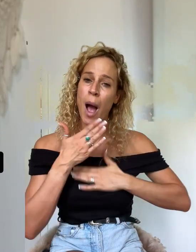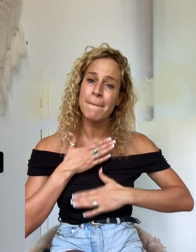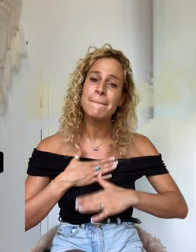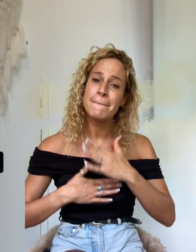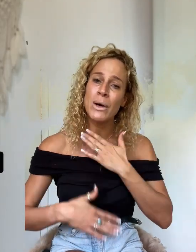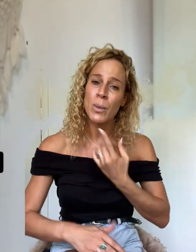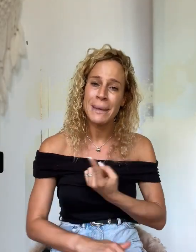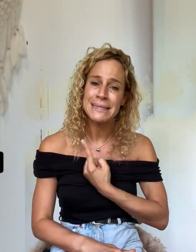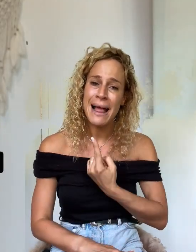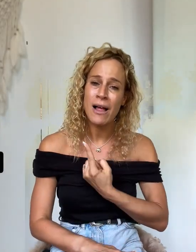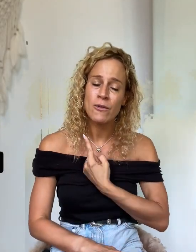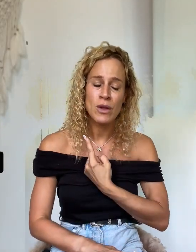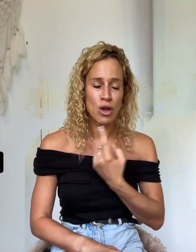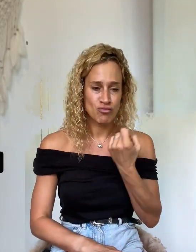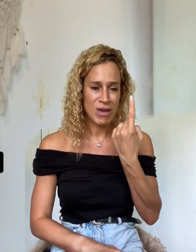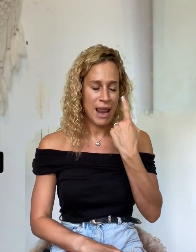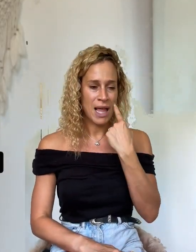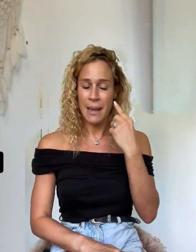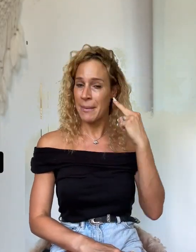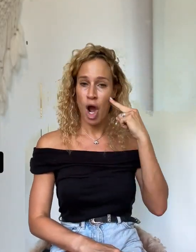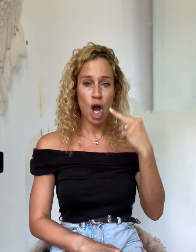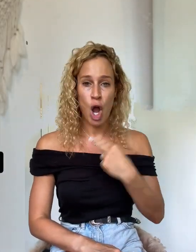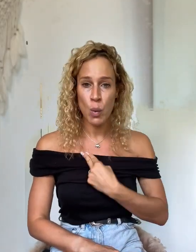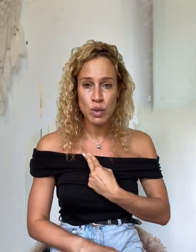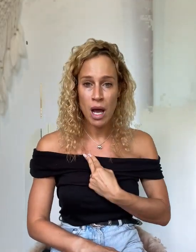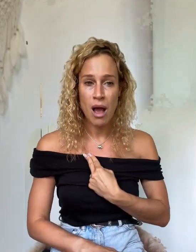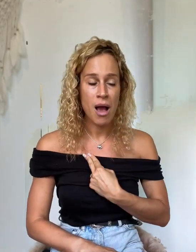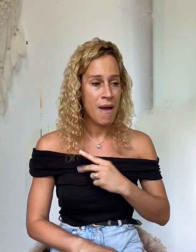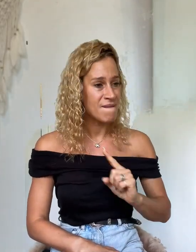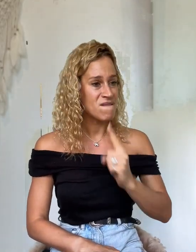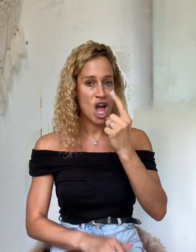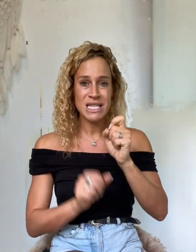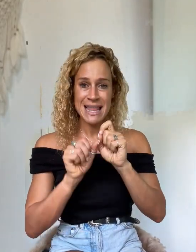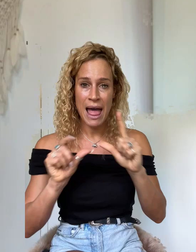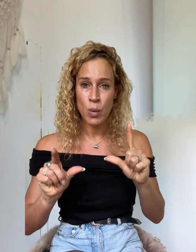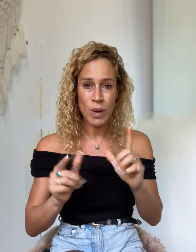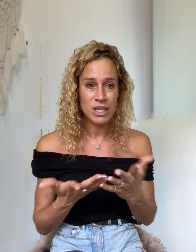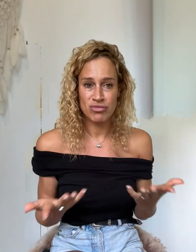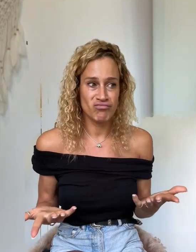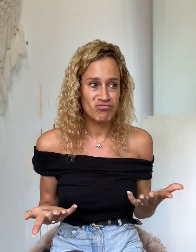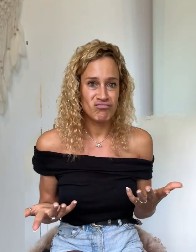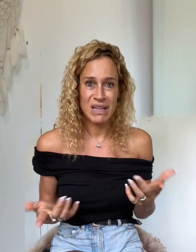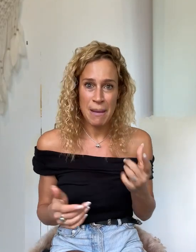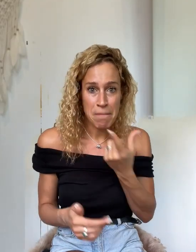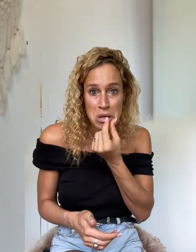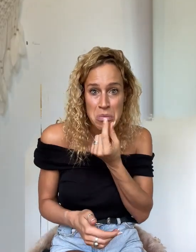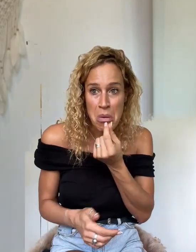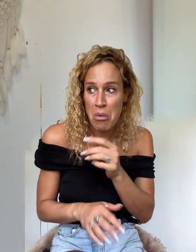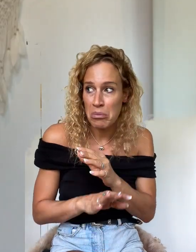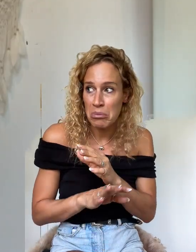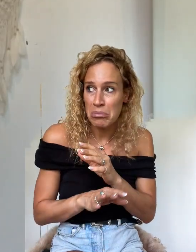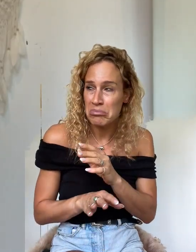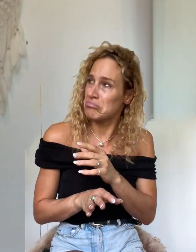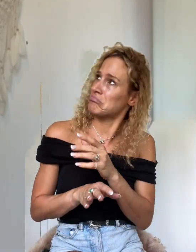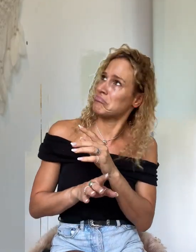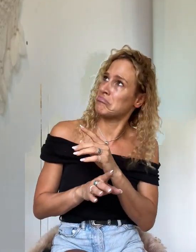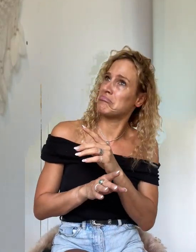it's not your kind of innate first language. So is it even possible for you to be the best interpreter?